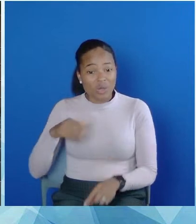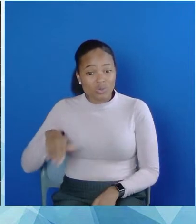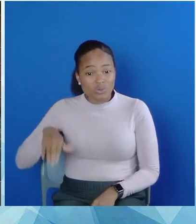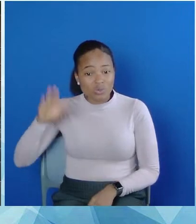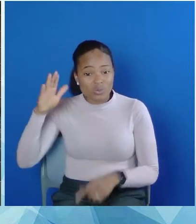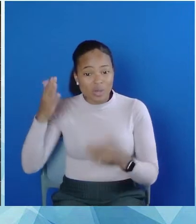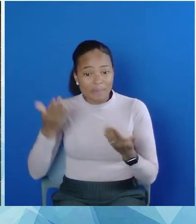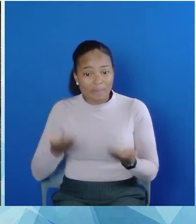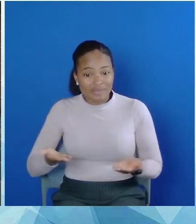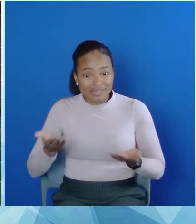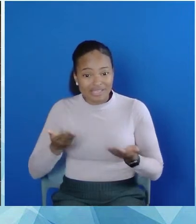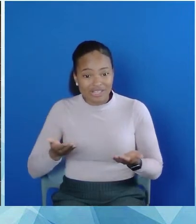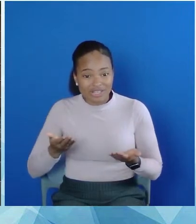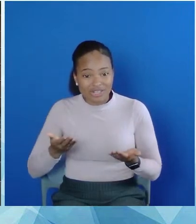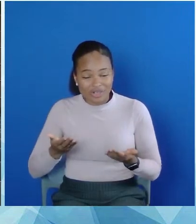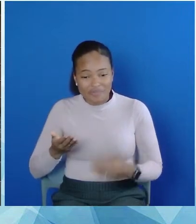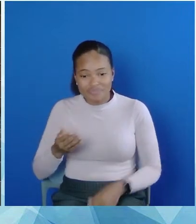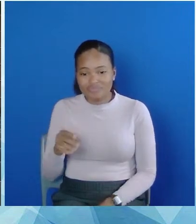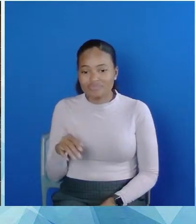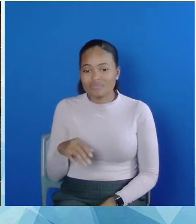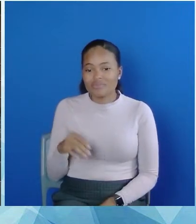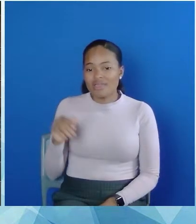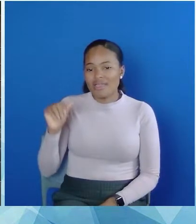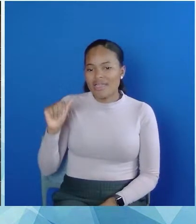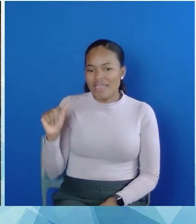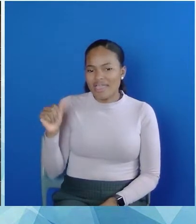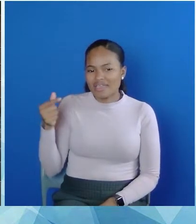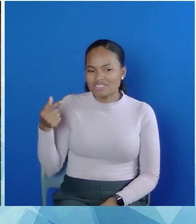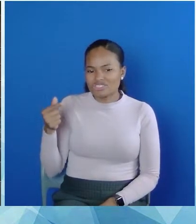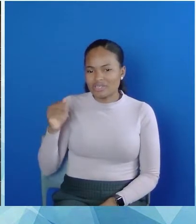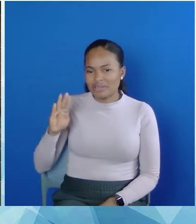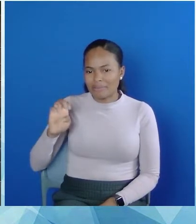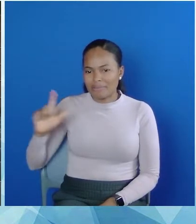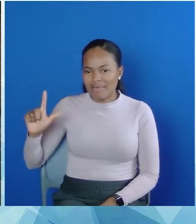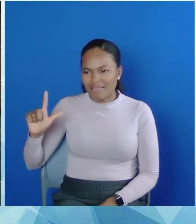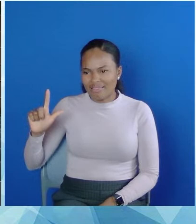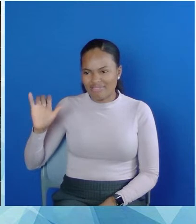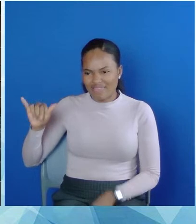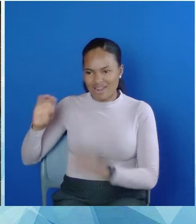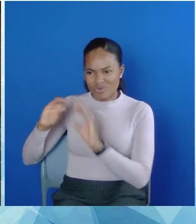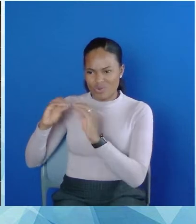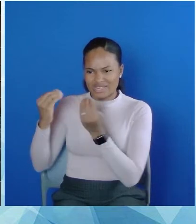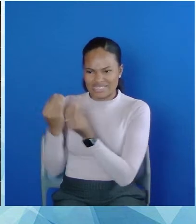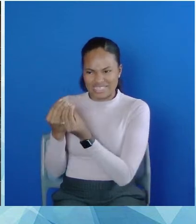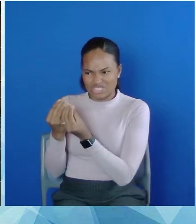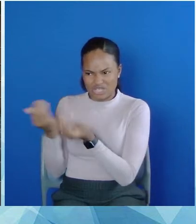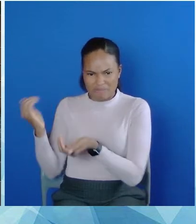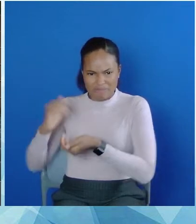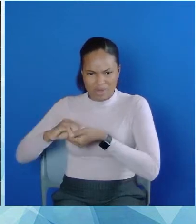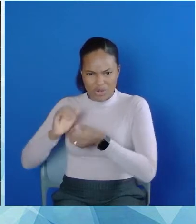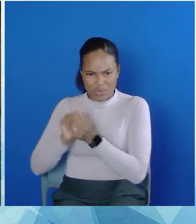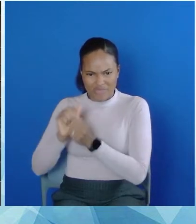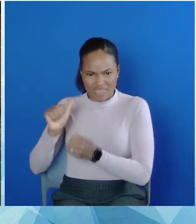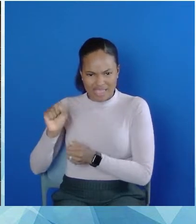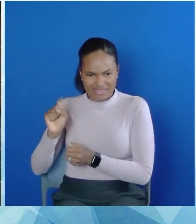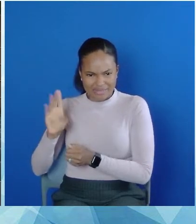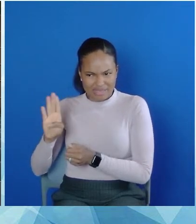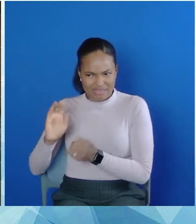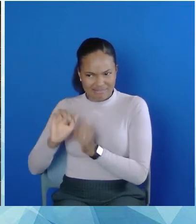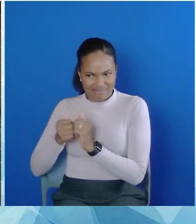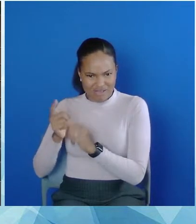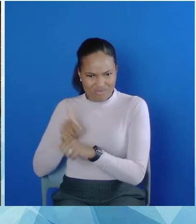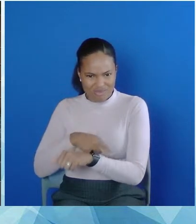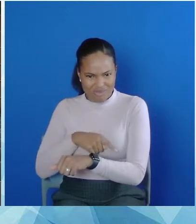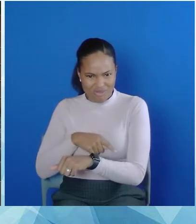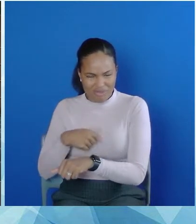AG Bell as an organization, how long has ASDB partnered with AG Bell? I didn't realize that. Most of